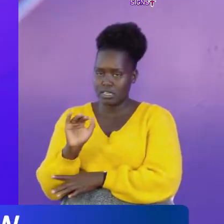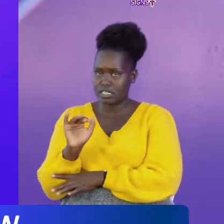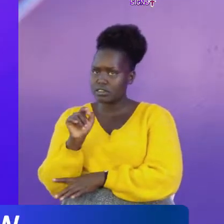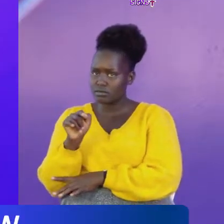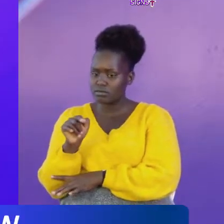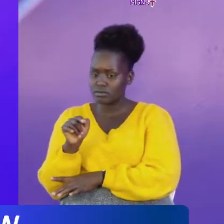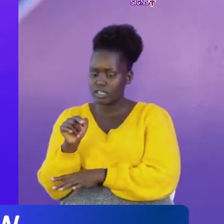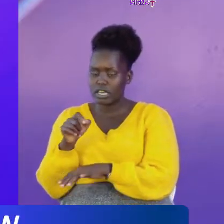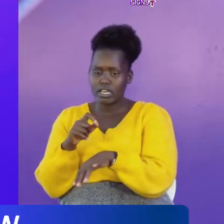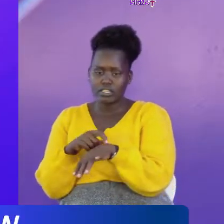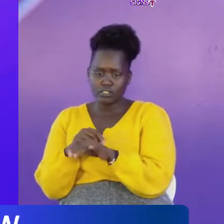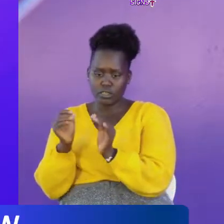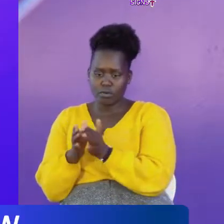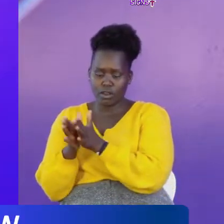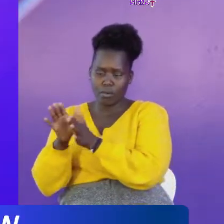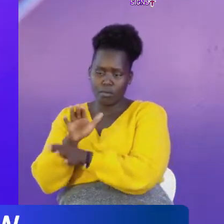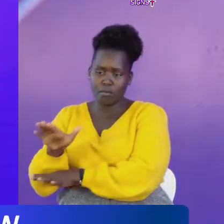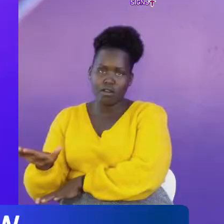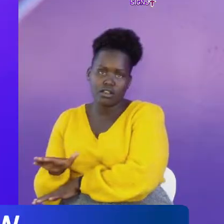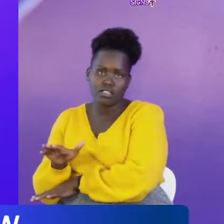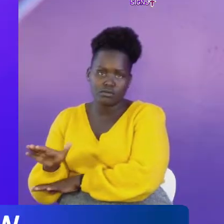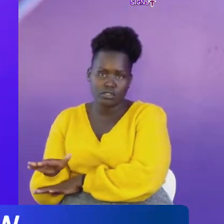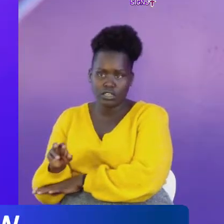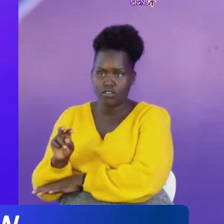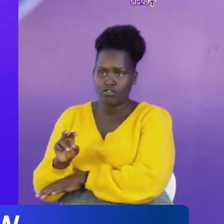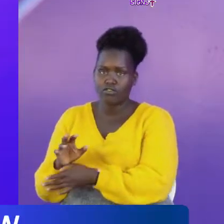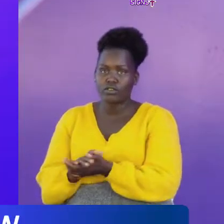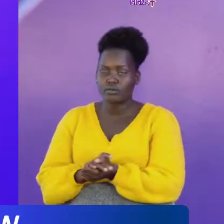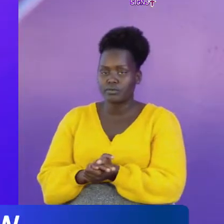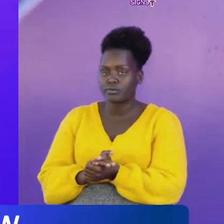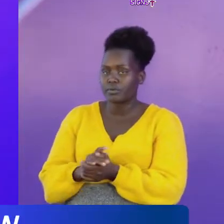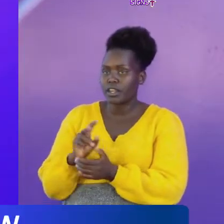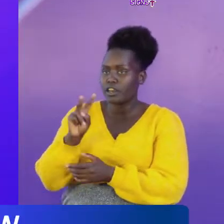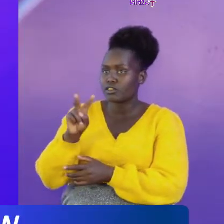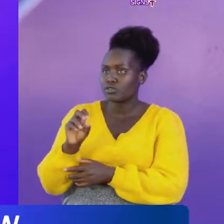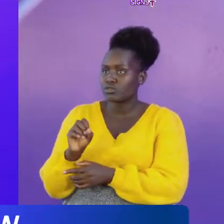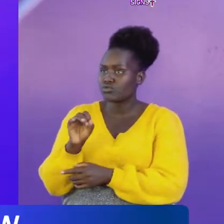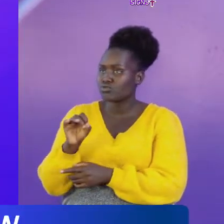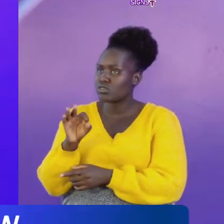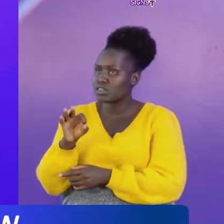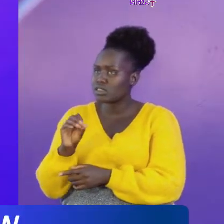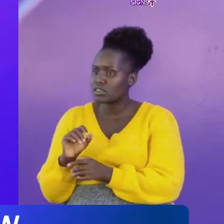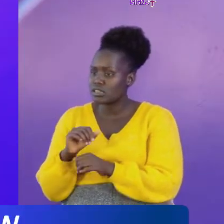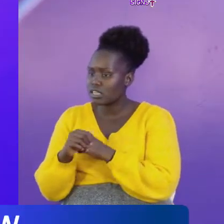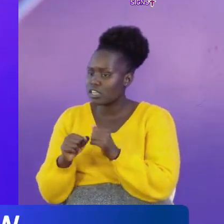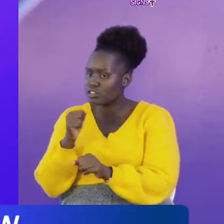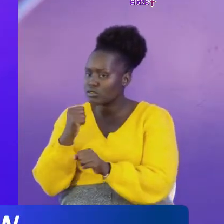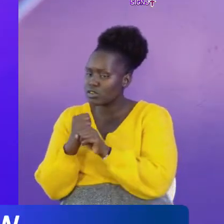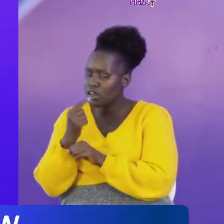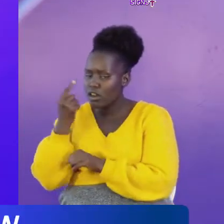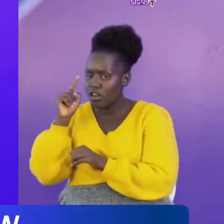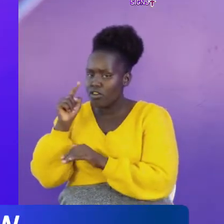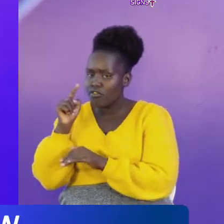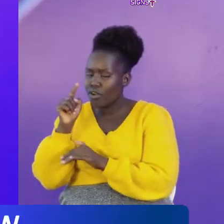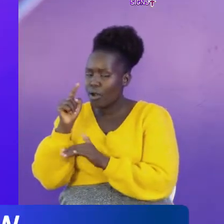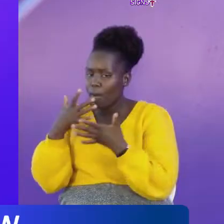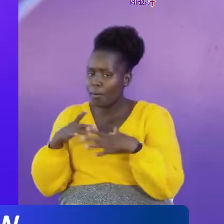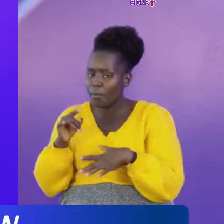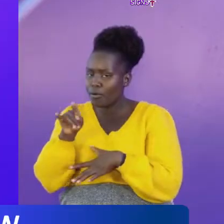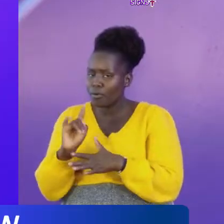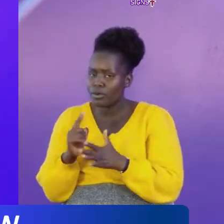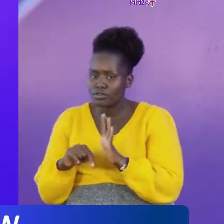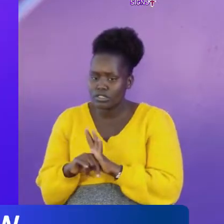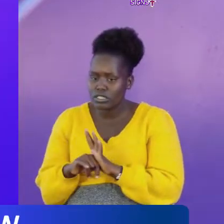been in public spaces for 20, 30 years. What have you done for your people? Yeah. So it is a clear indication